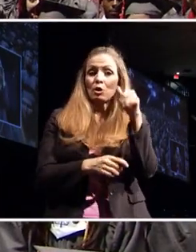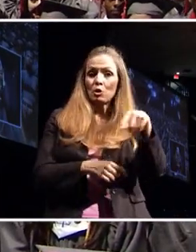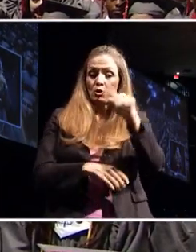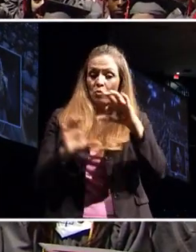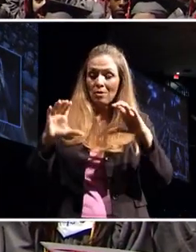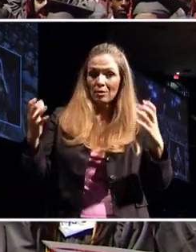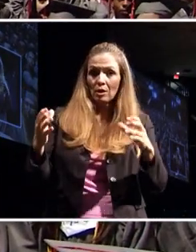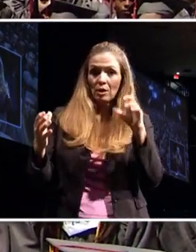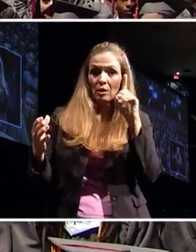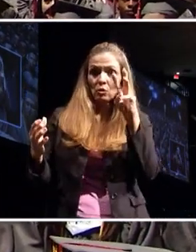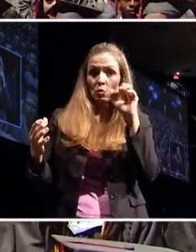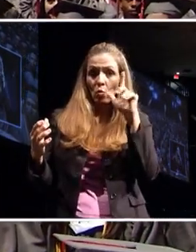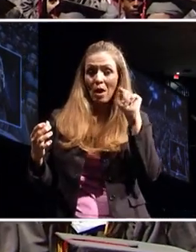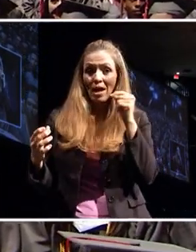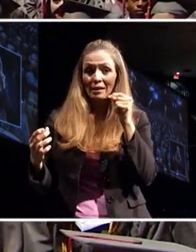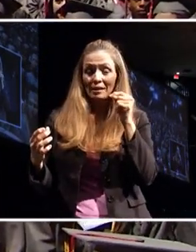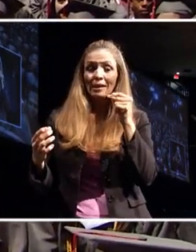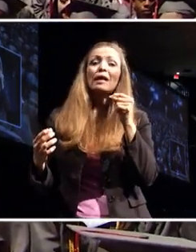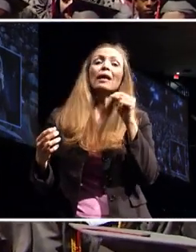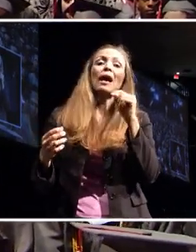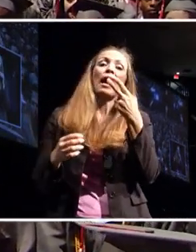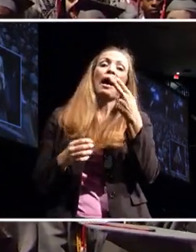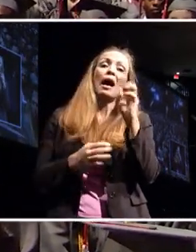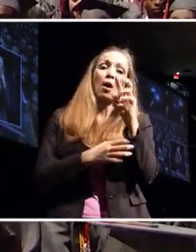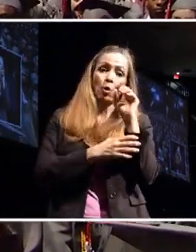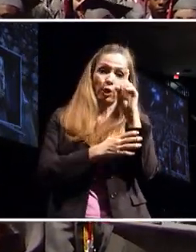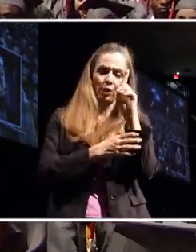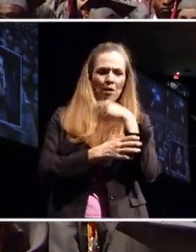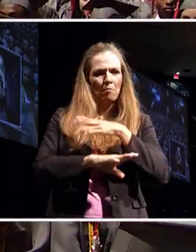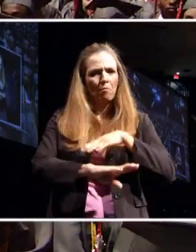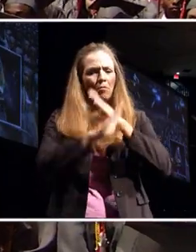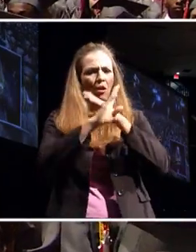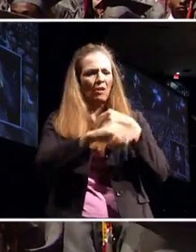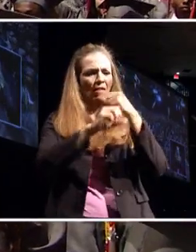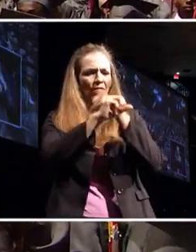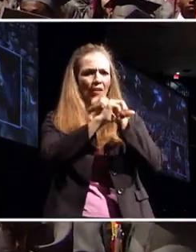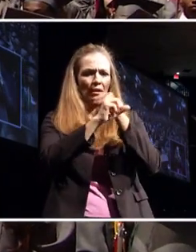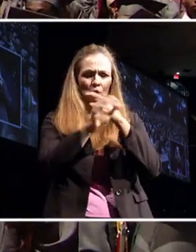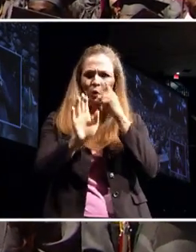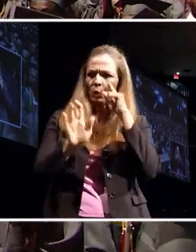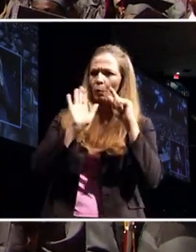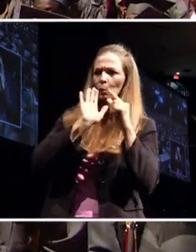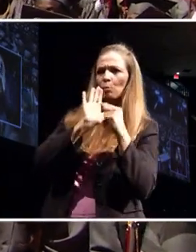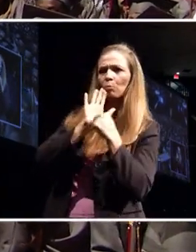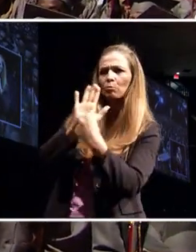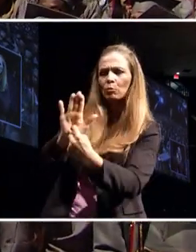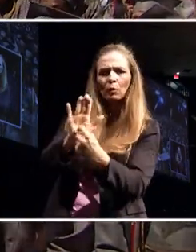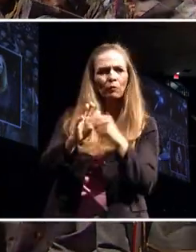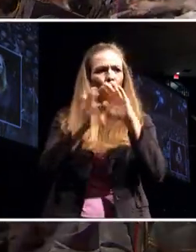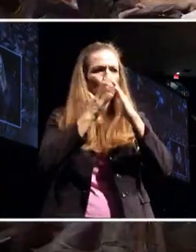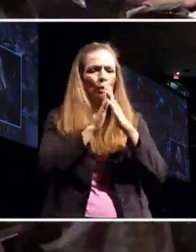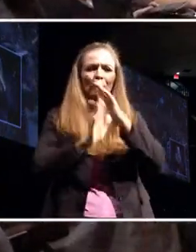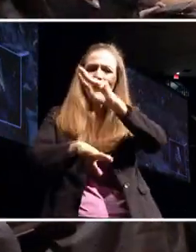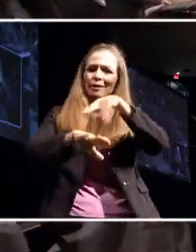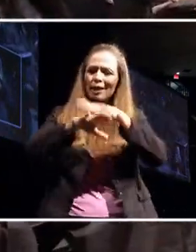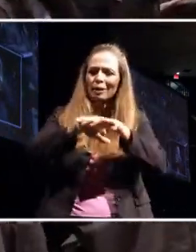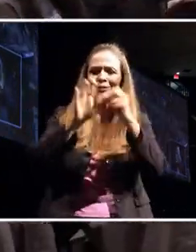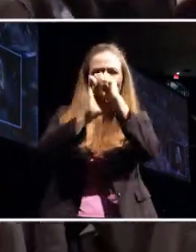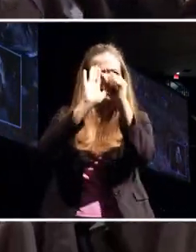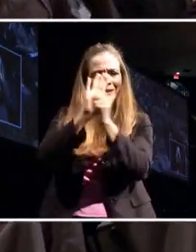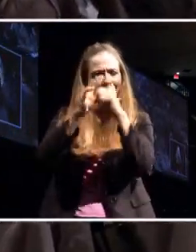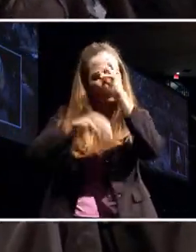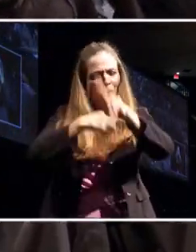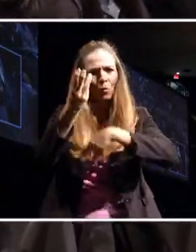us Dwight Howard and his Block Out Violence campaign, proving to the community, the state, the nation, and the